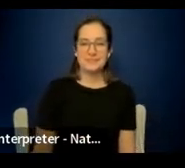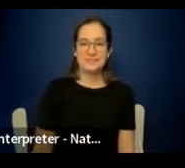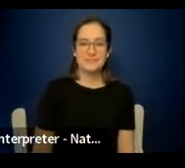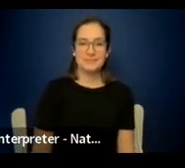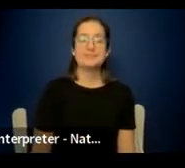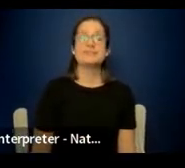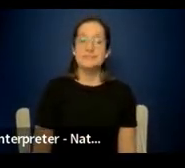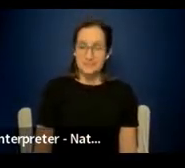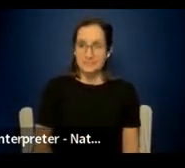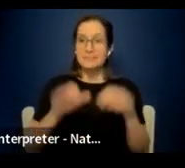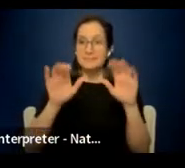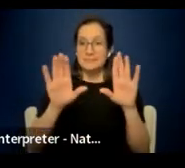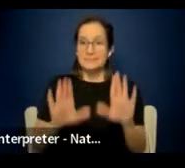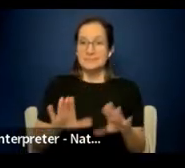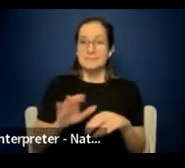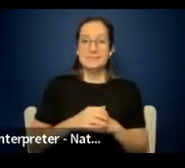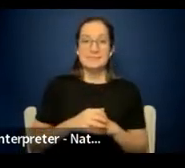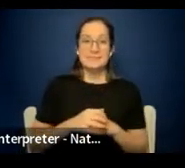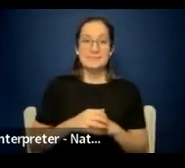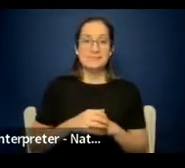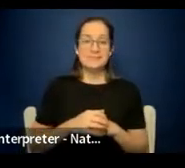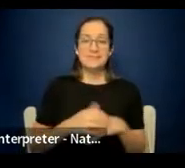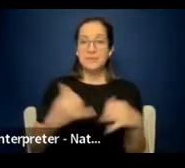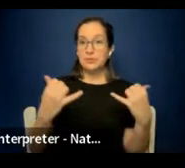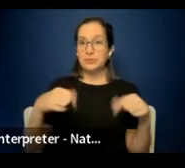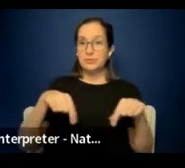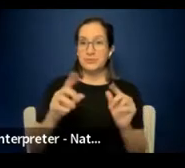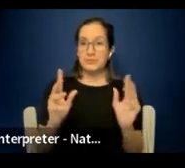Great. So today's session,